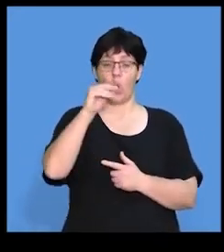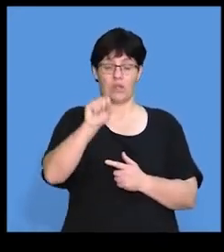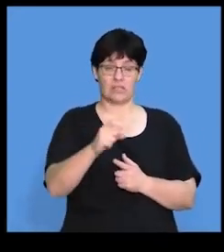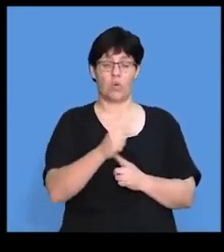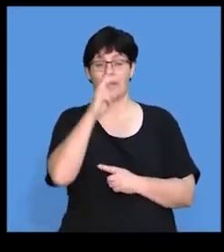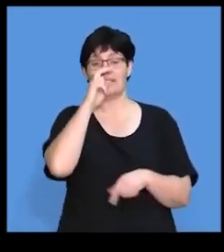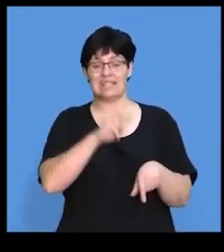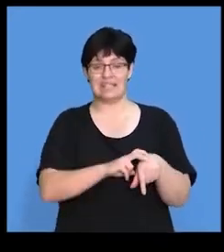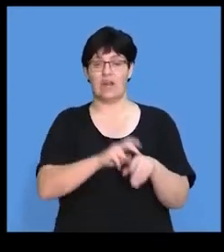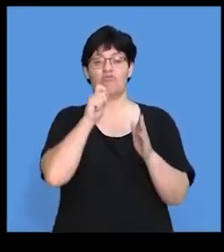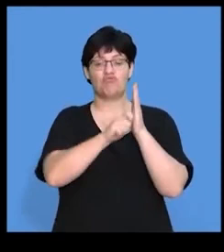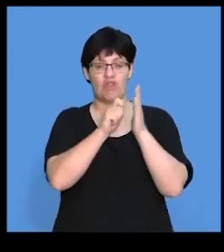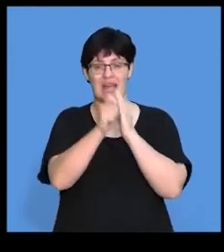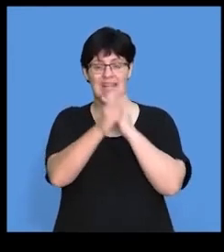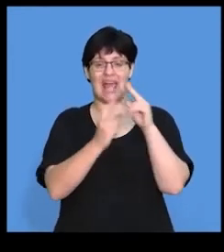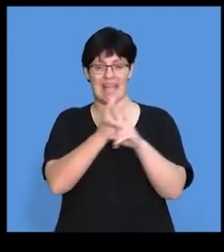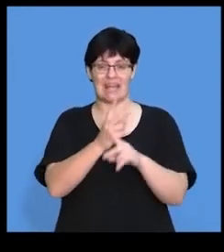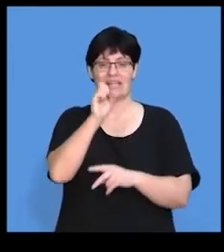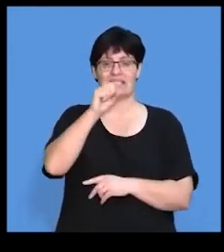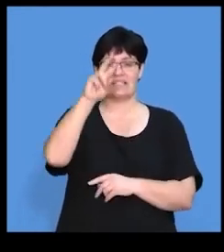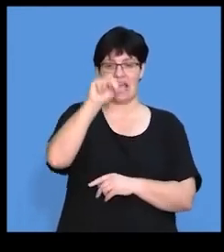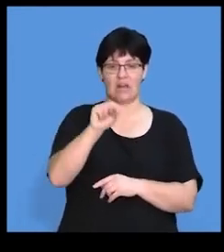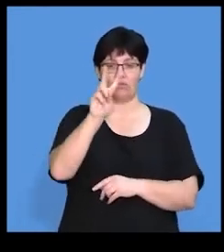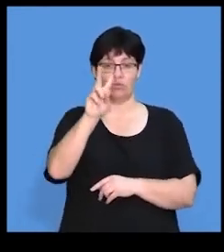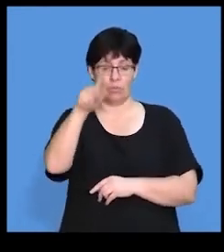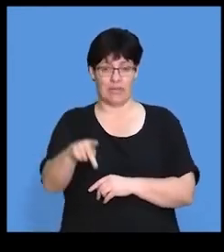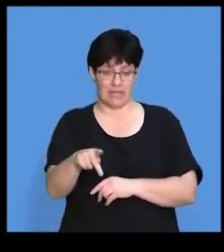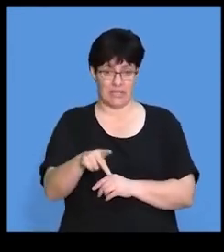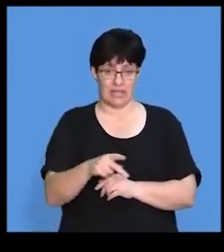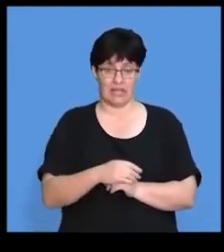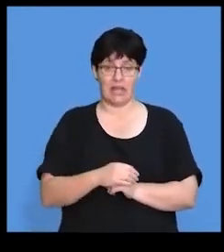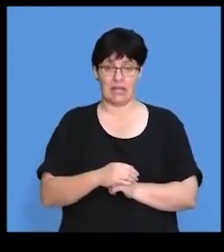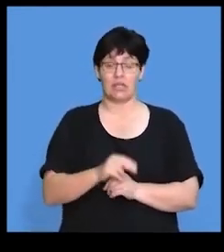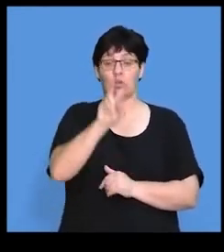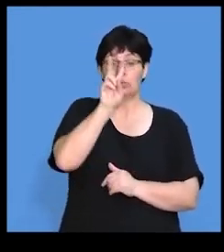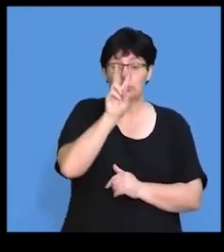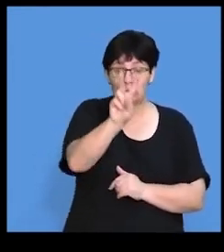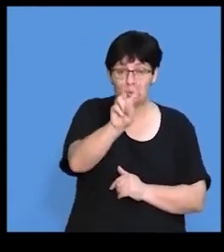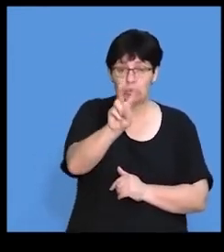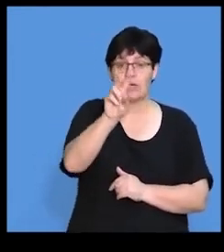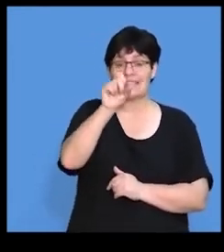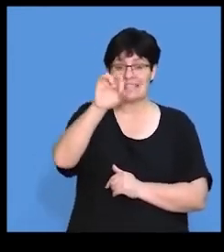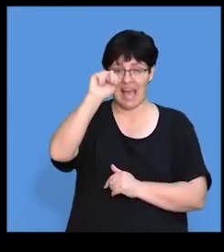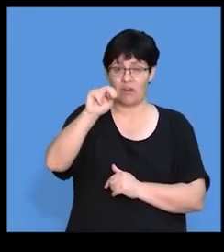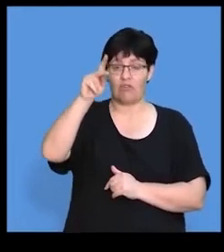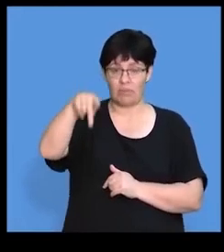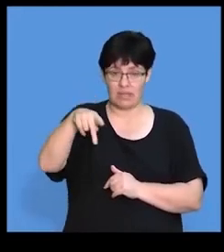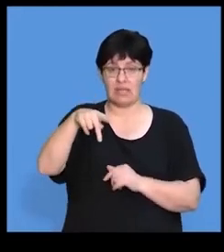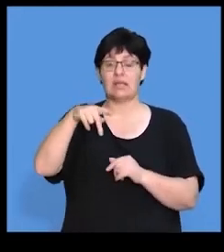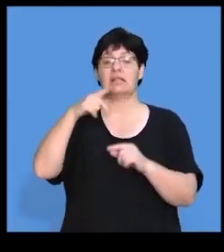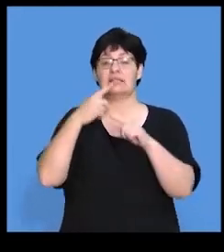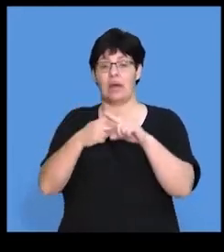cos is we need to rewrite the sine of 2p as 2 sine of